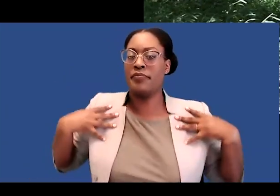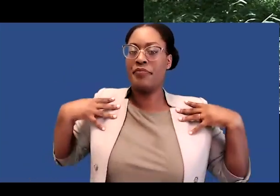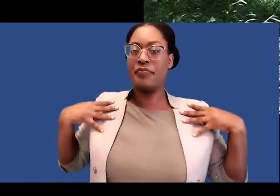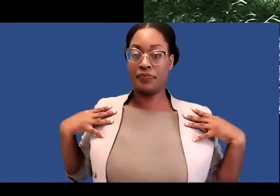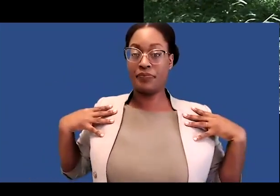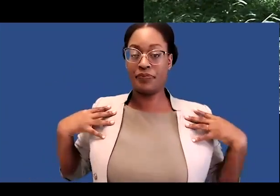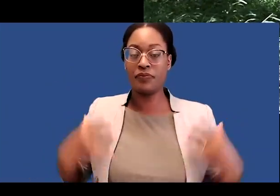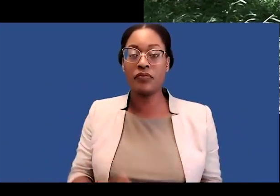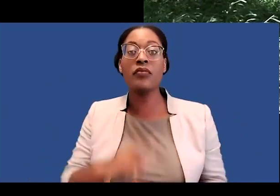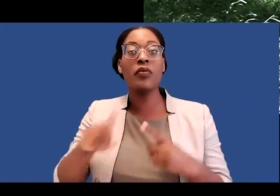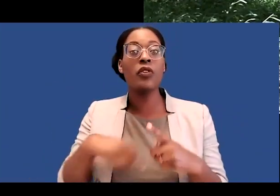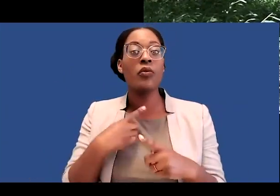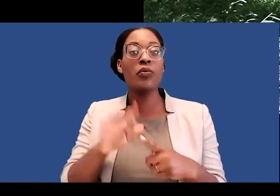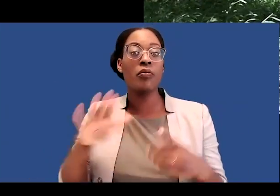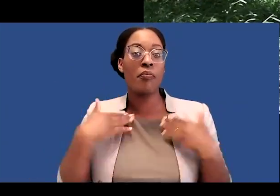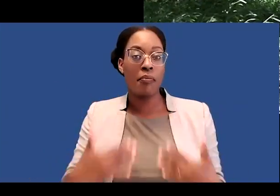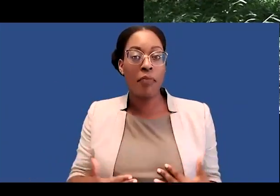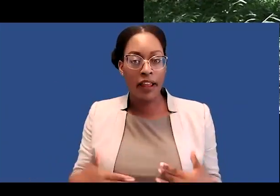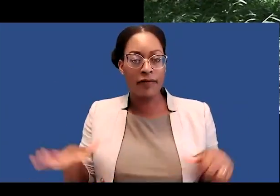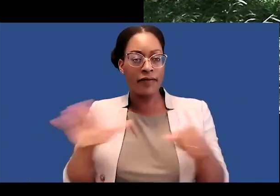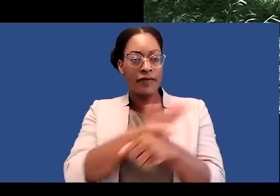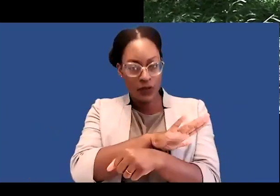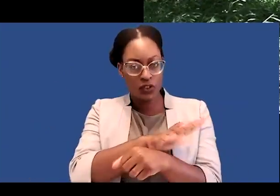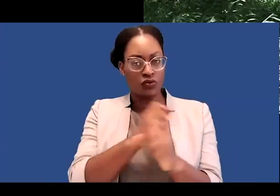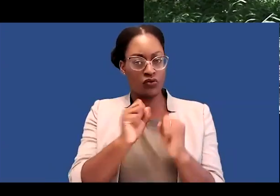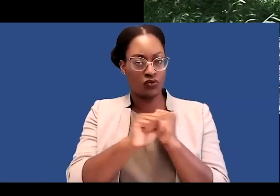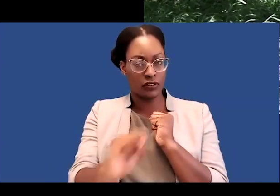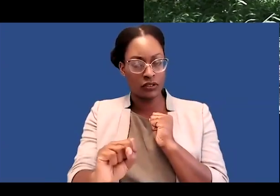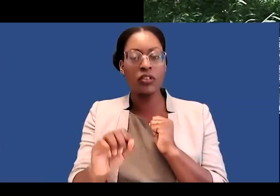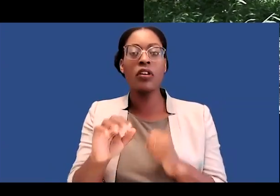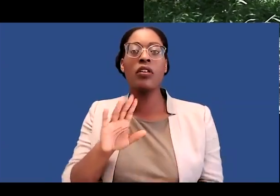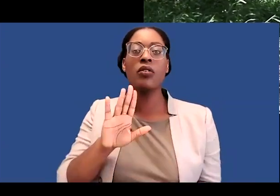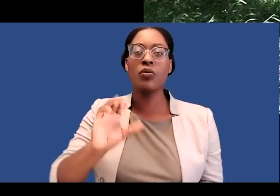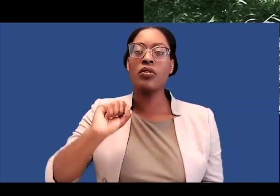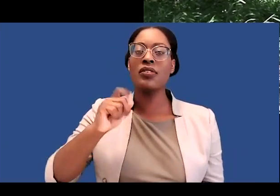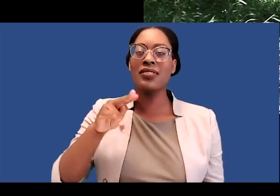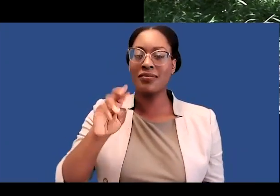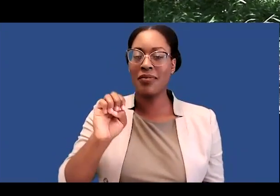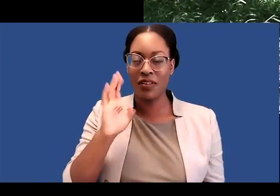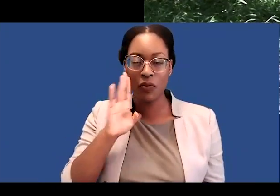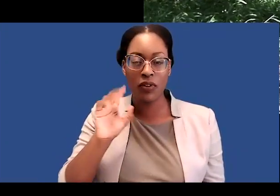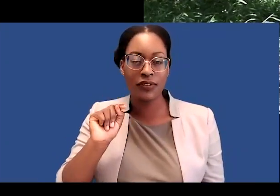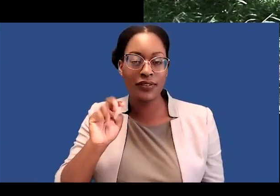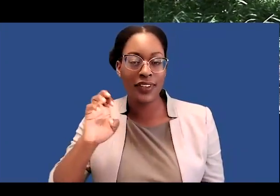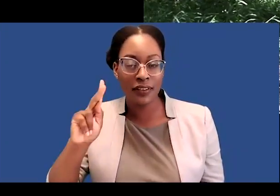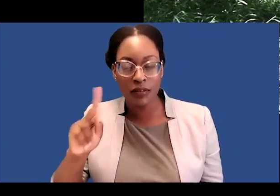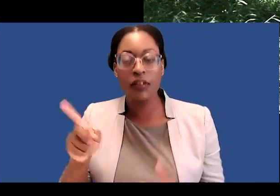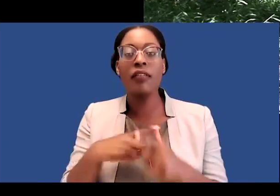Once the arms are extended, curve the spine. Tuck the tailbone under and drop the head. Exhale back